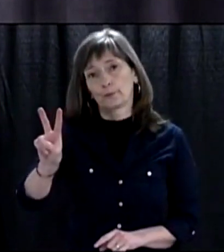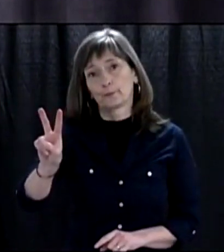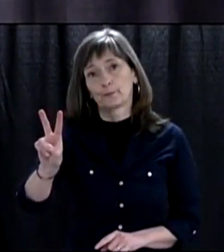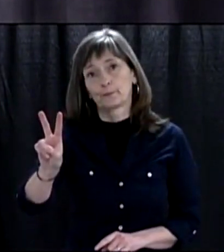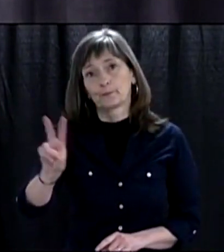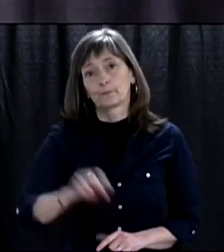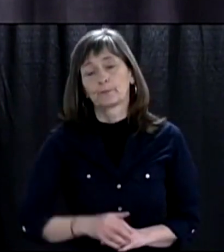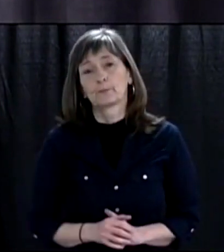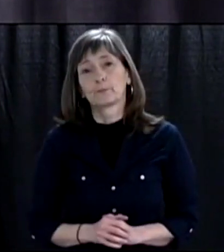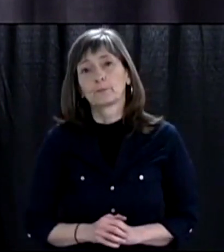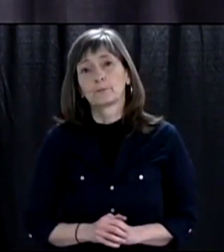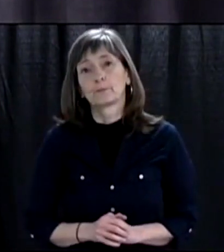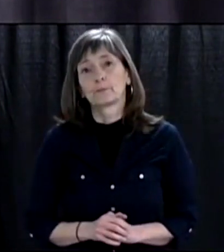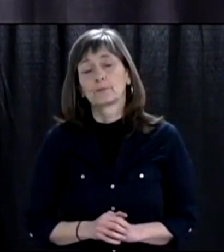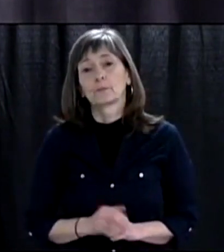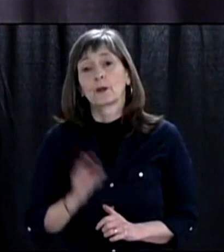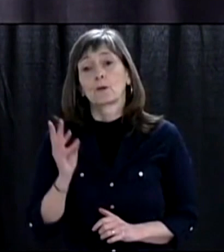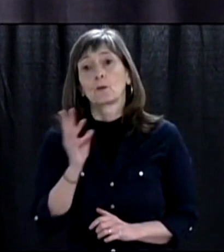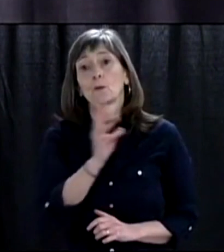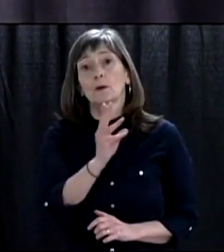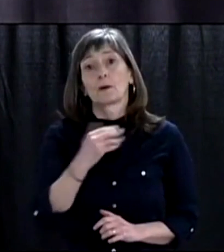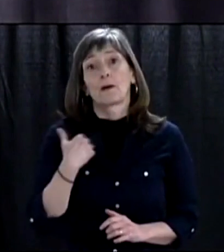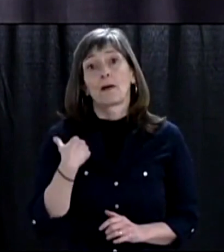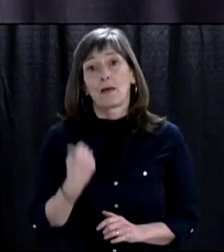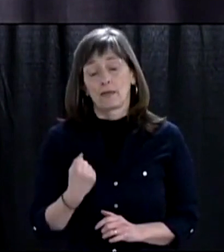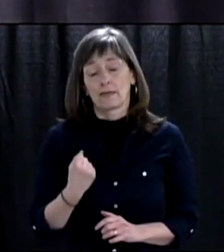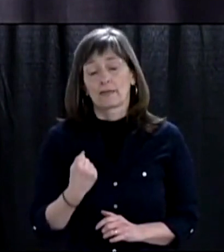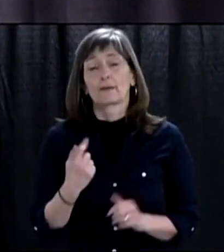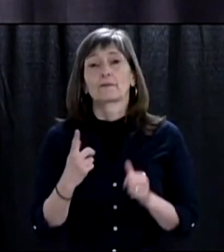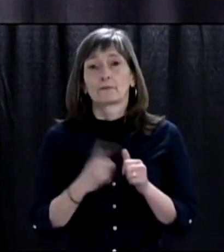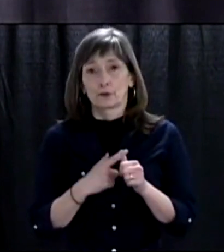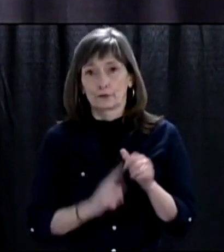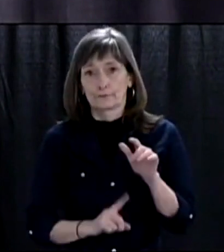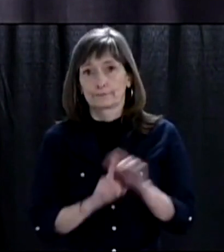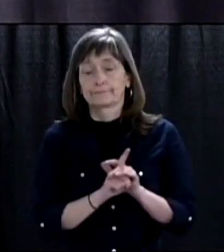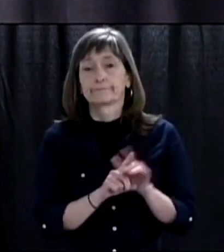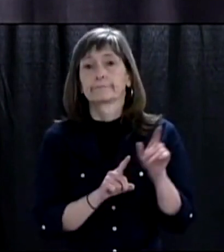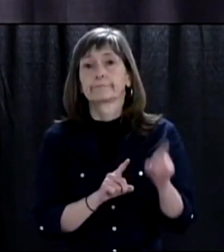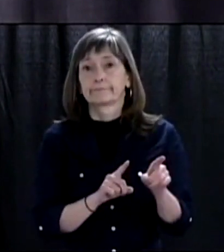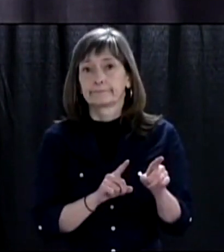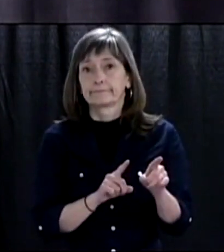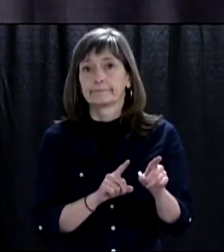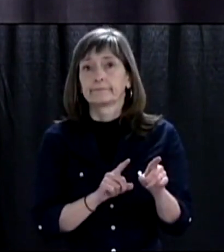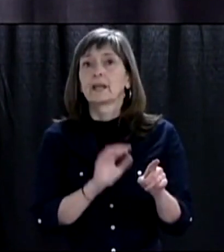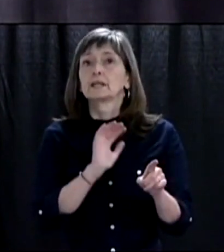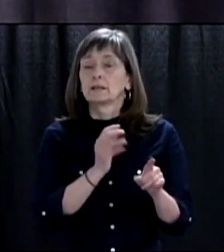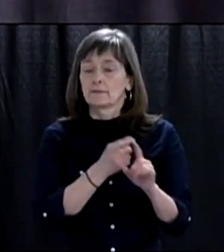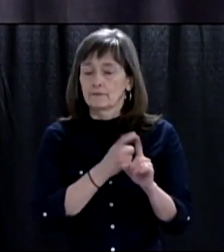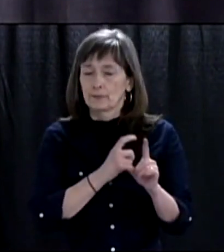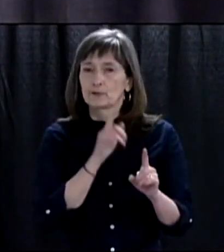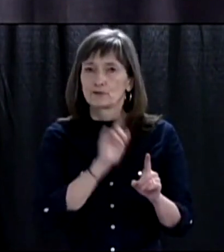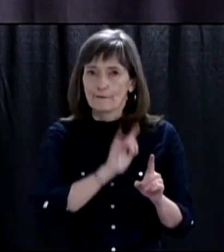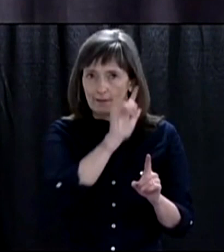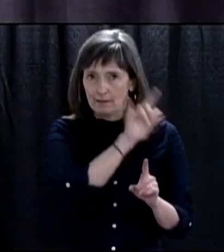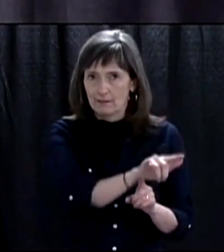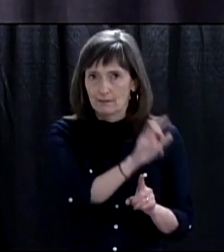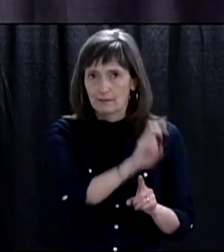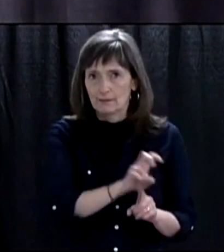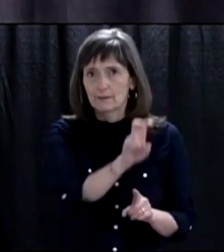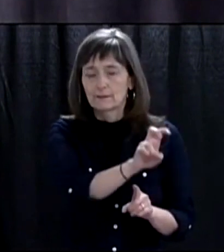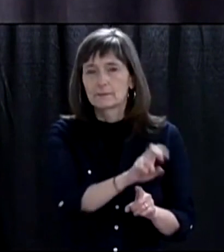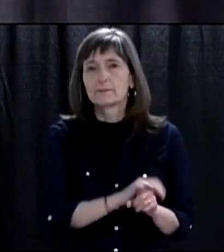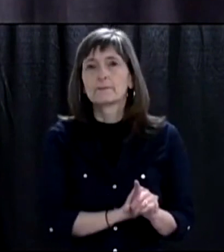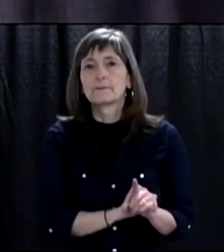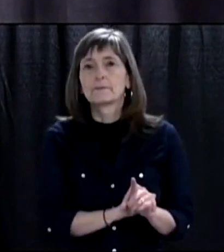Labrador. Western Health Region has its first case. It does appear to be travel related. However,